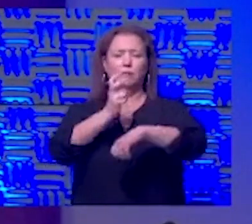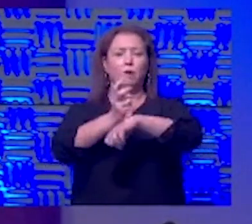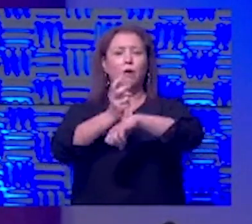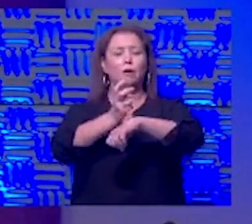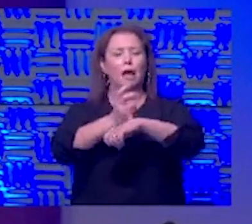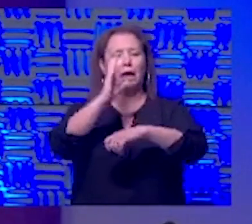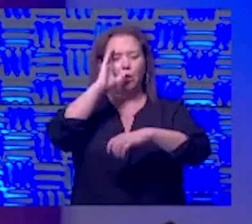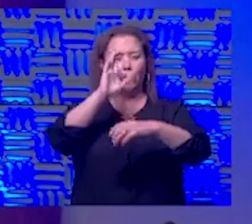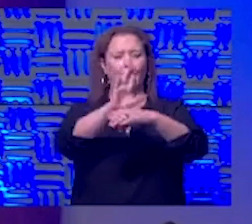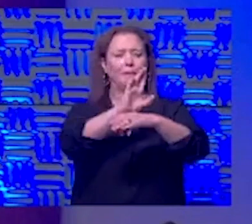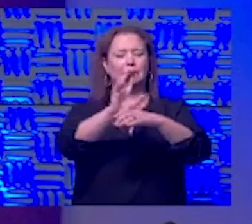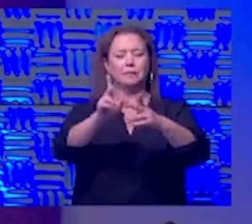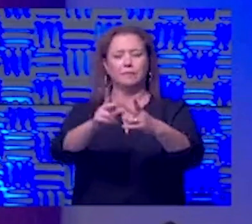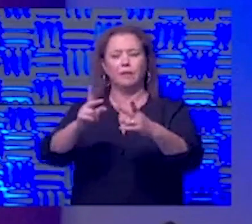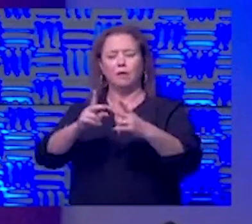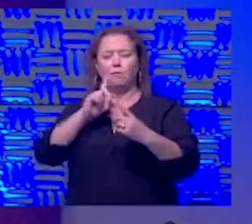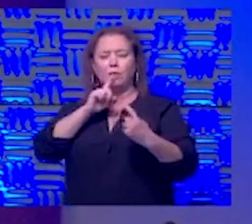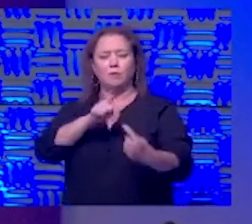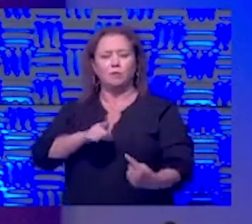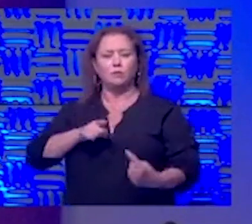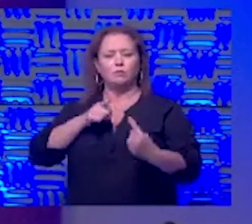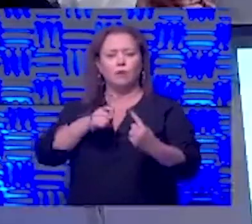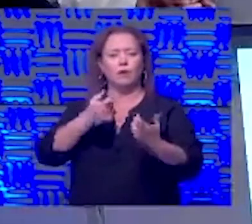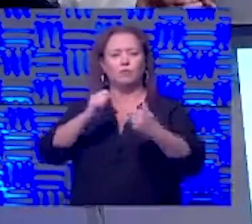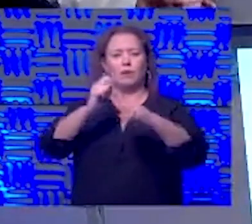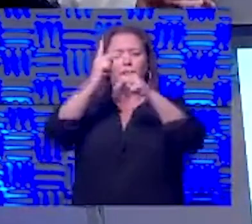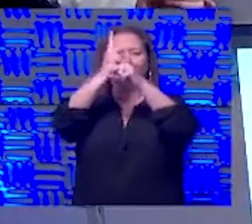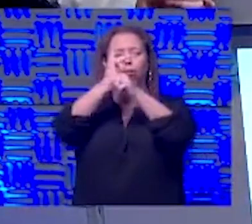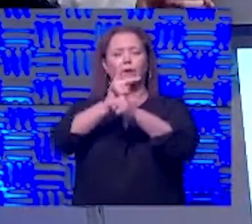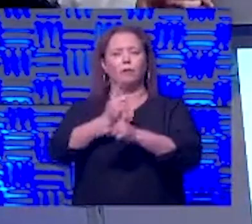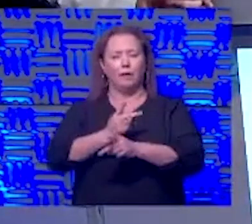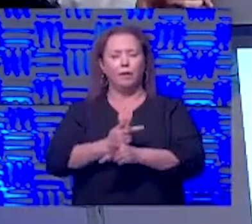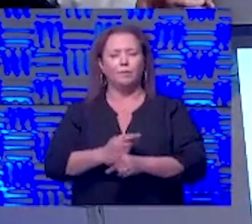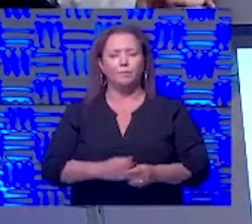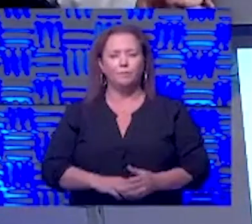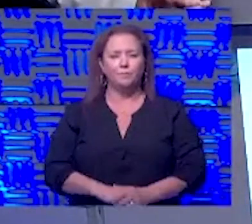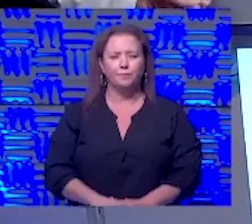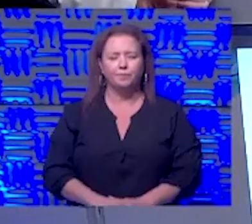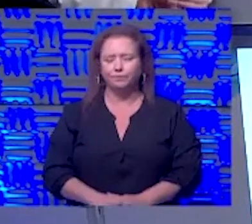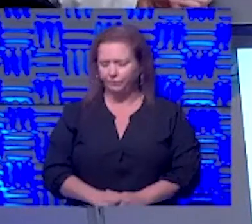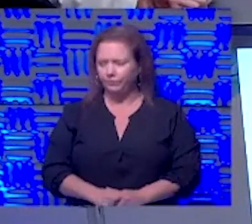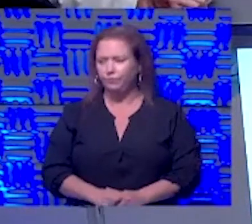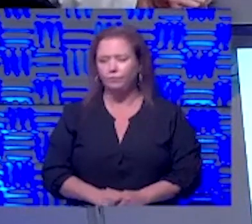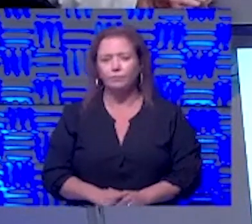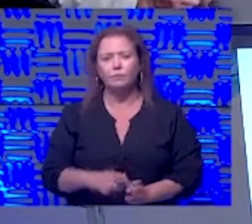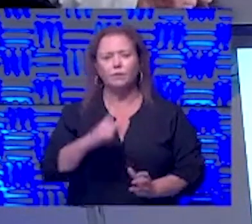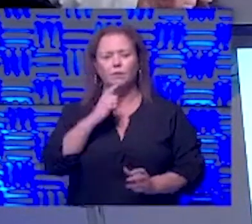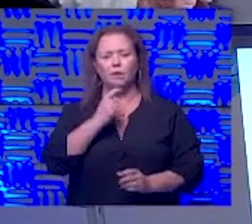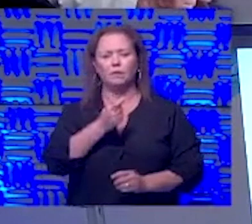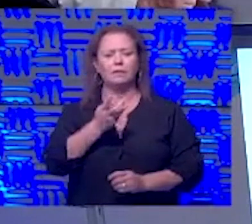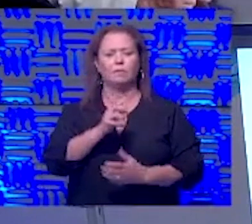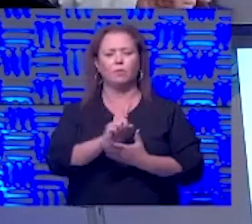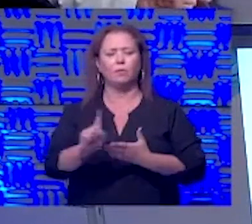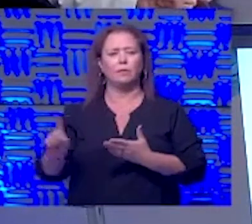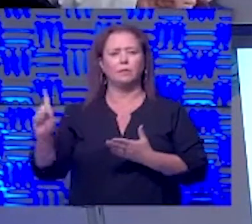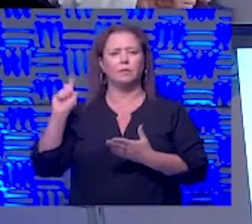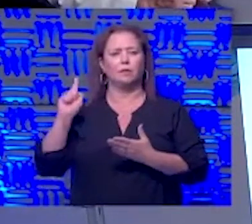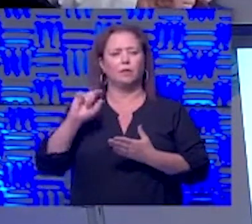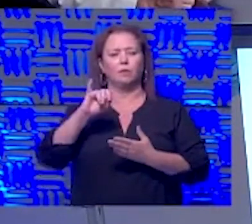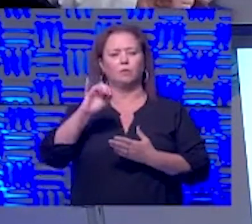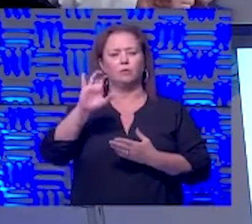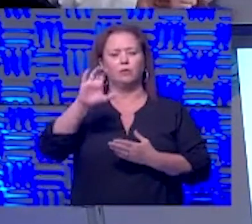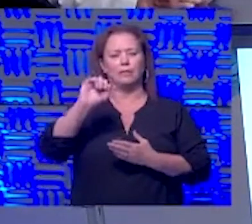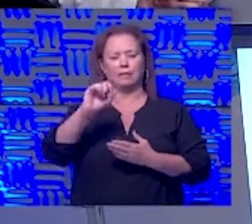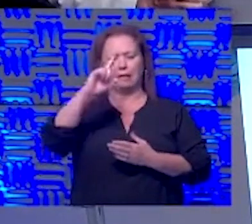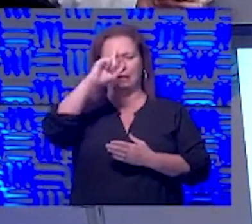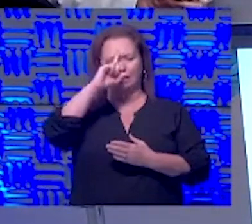and businesses are too, just trying to sort this all out. Figure it out. Somebody keep risk at a said minimum. on this very program a few weeks ago, Jessica, I think this